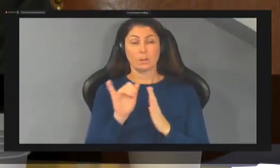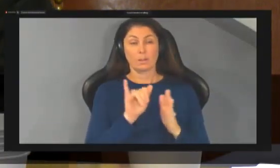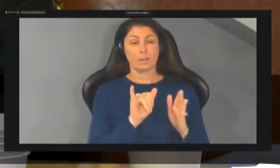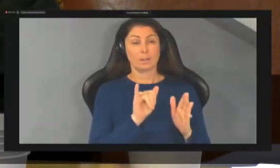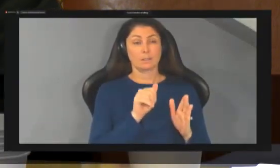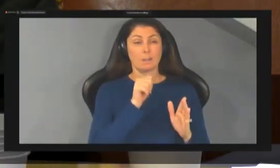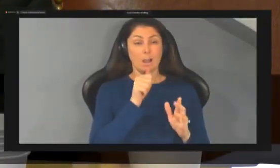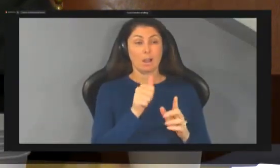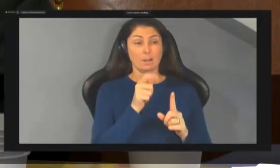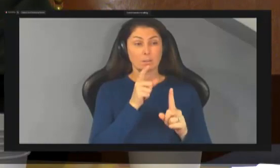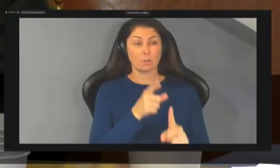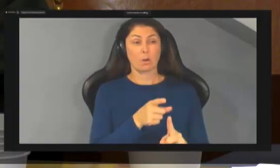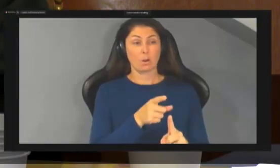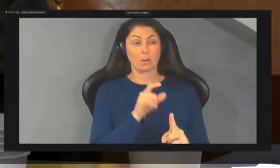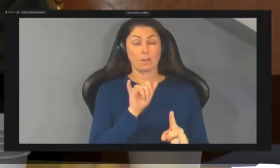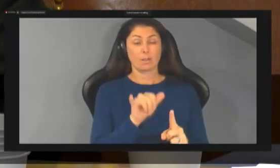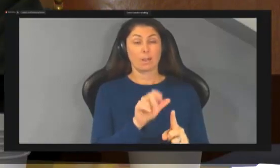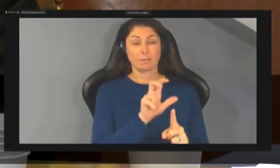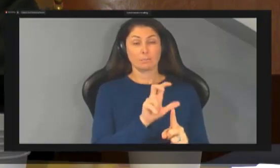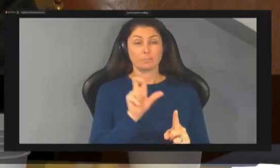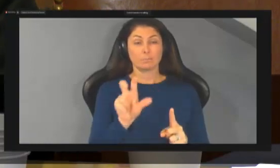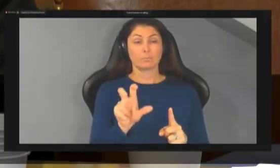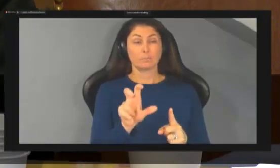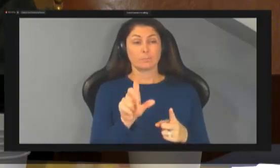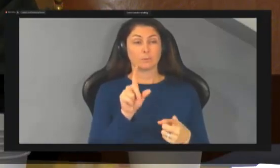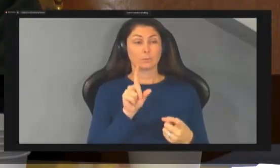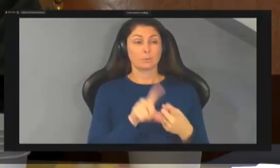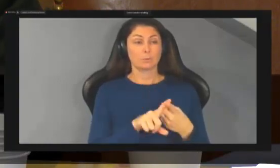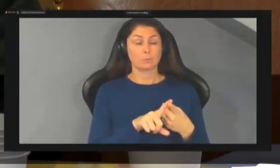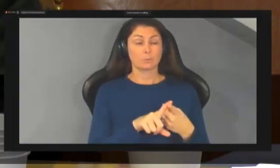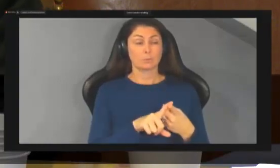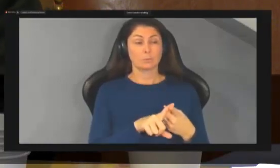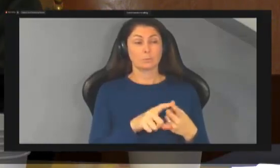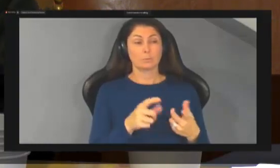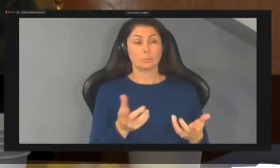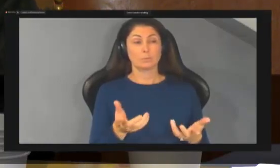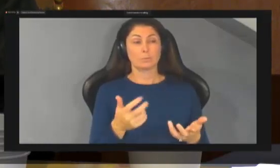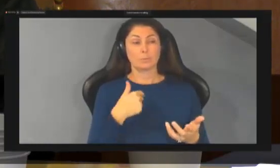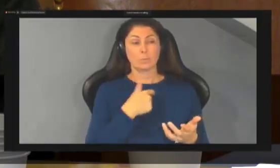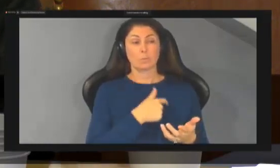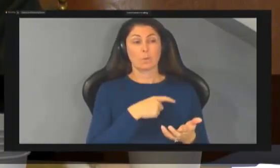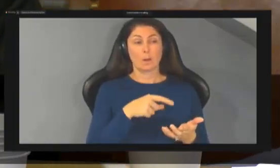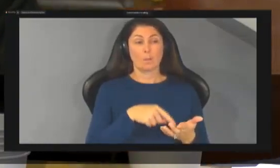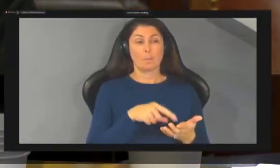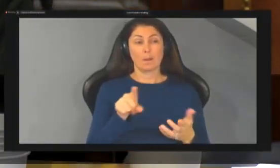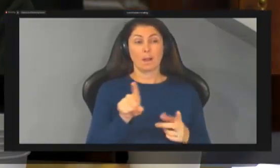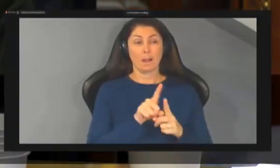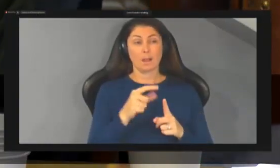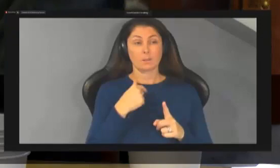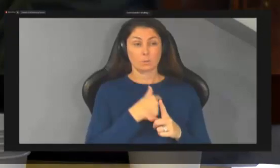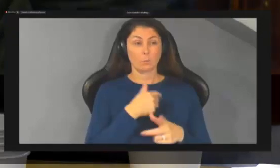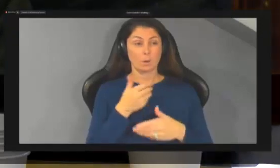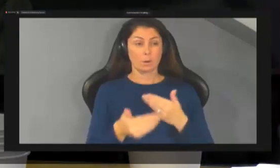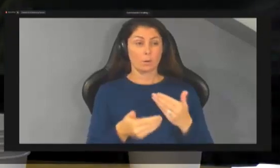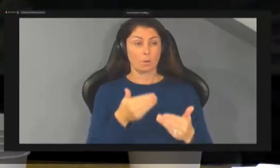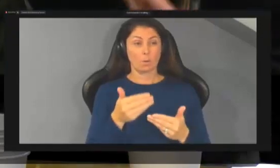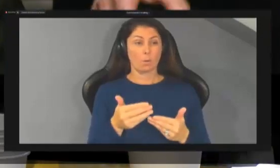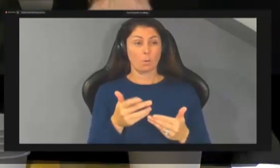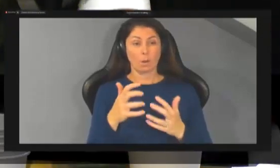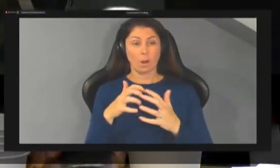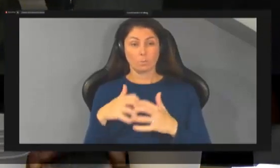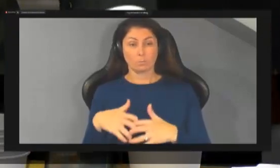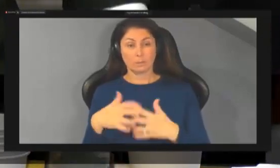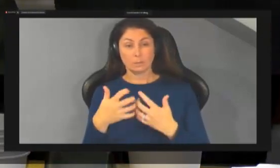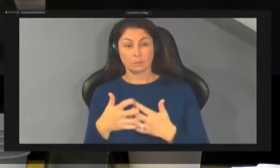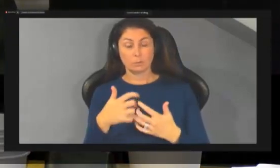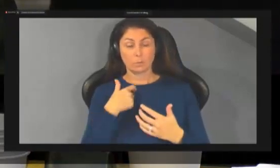untargeted fund goes towards, you know, we pay that as we go. If we need an engine, we pay it. So